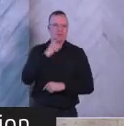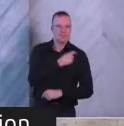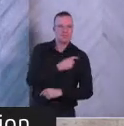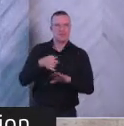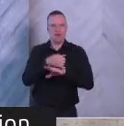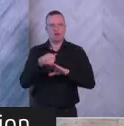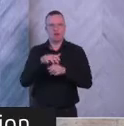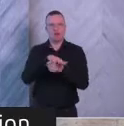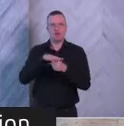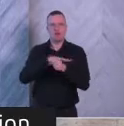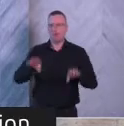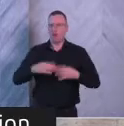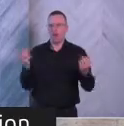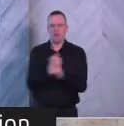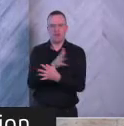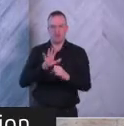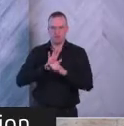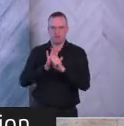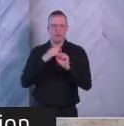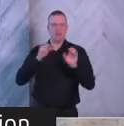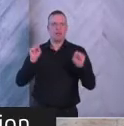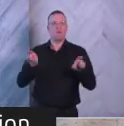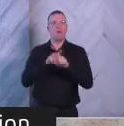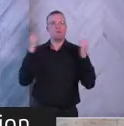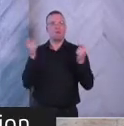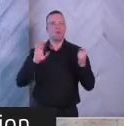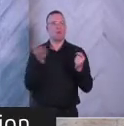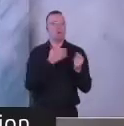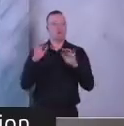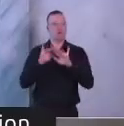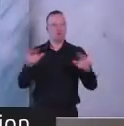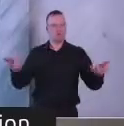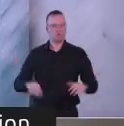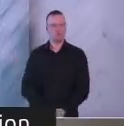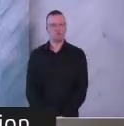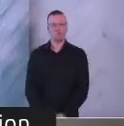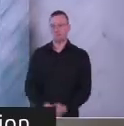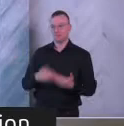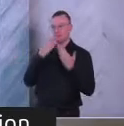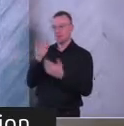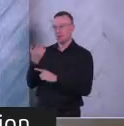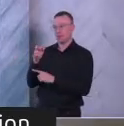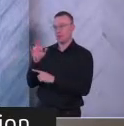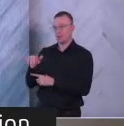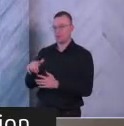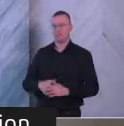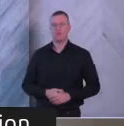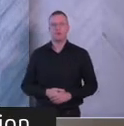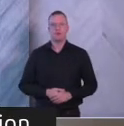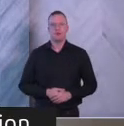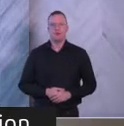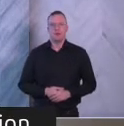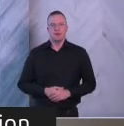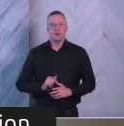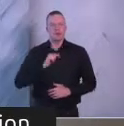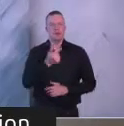and give it all I have, and to celebrate our diversity. Thank you very much, Gary. And Vic, the